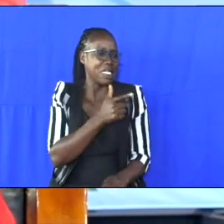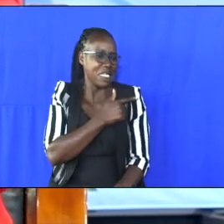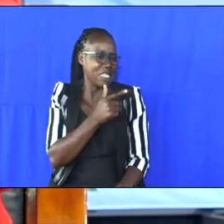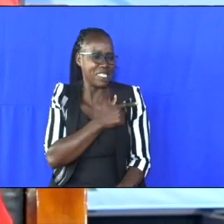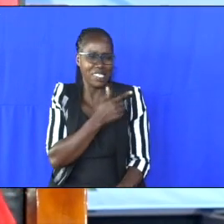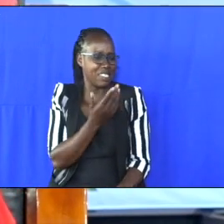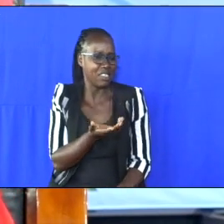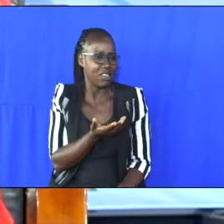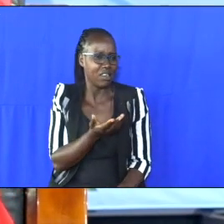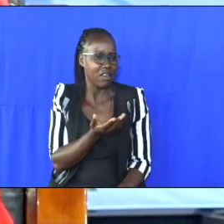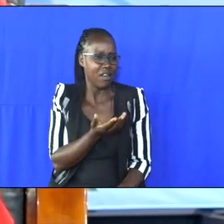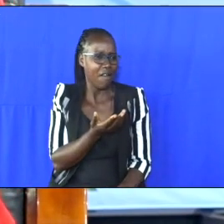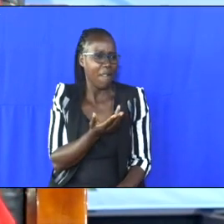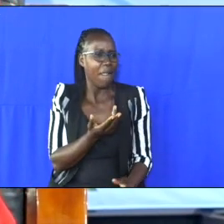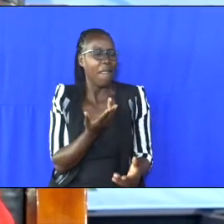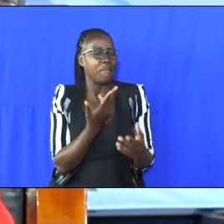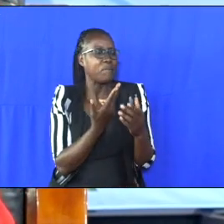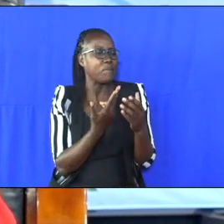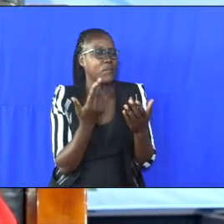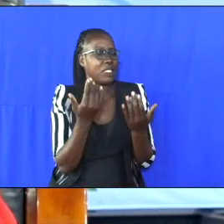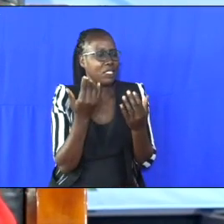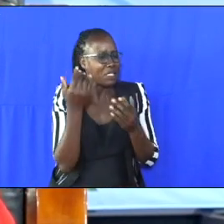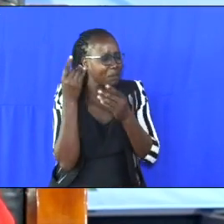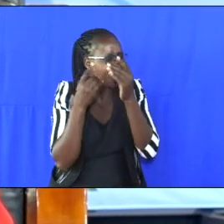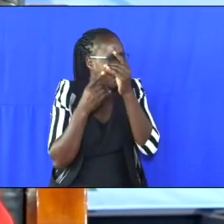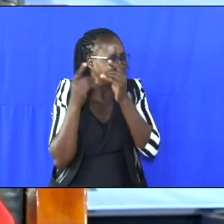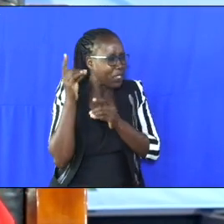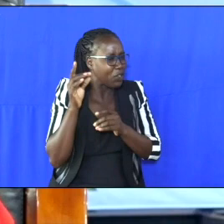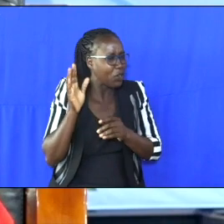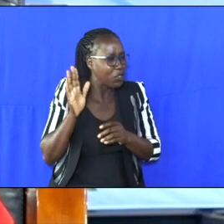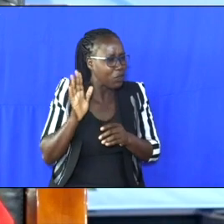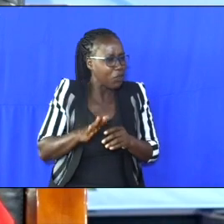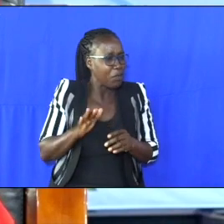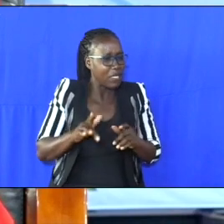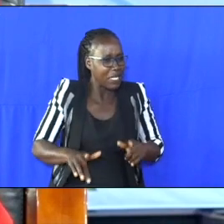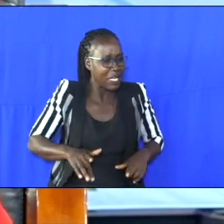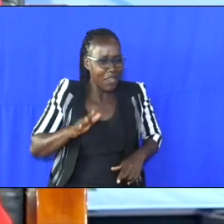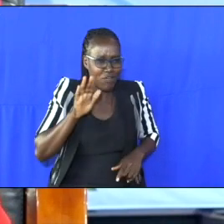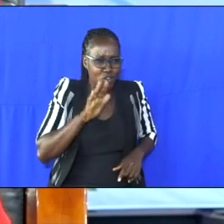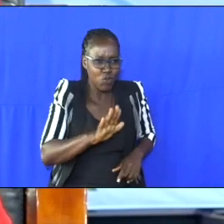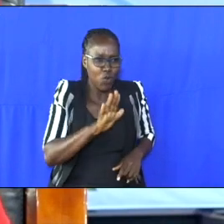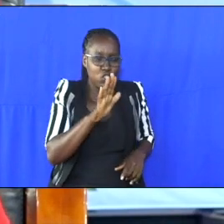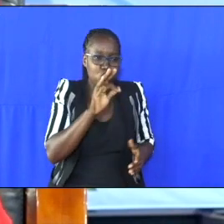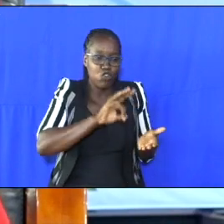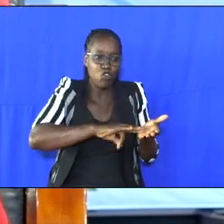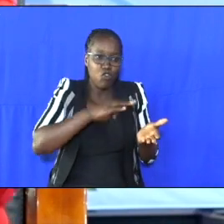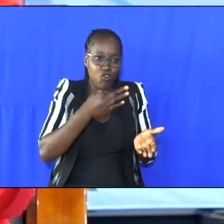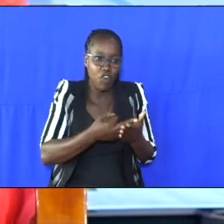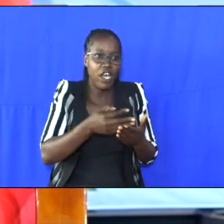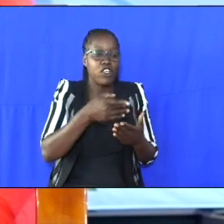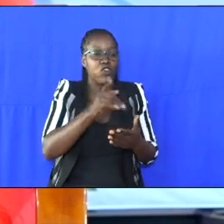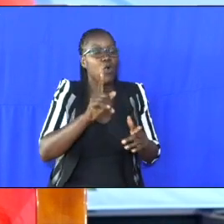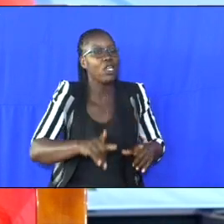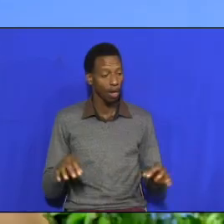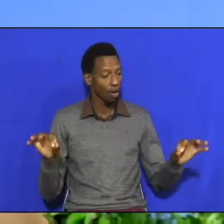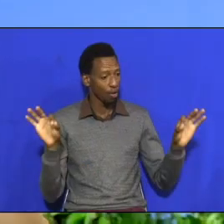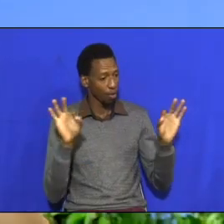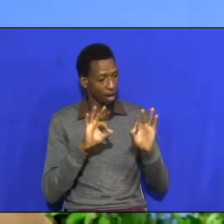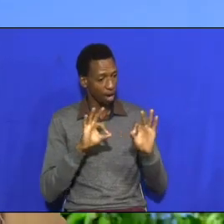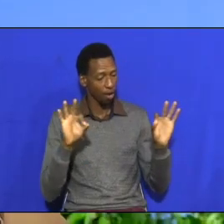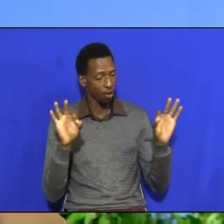laziness. I'm talking about a pattern of depending on the women in your lives to fund your exorbitant